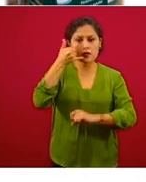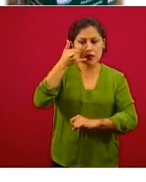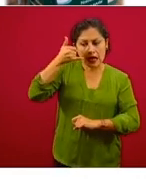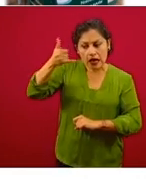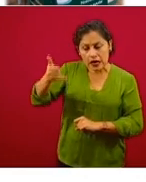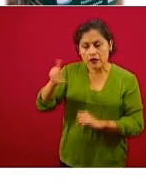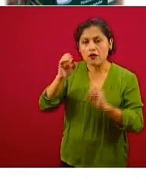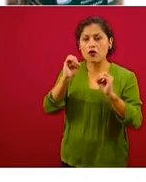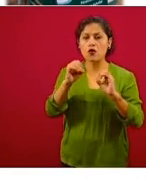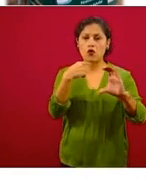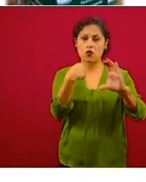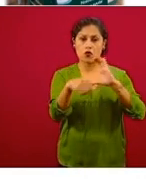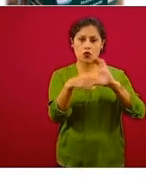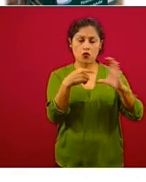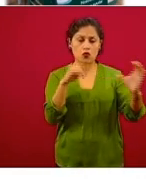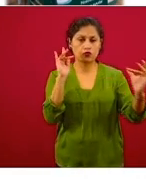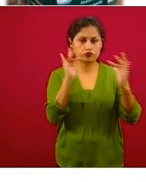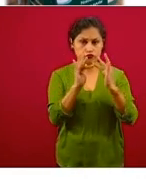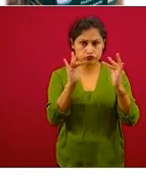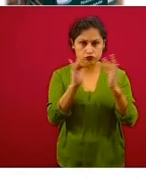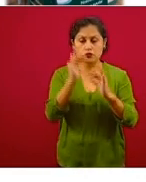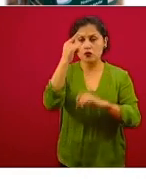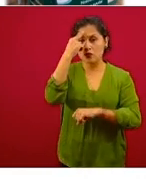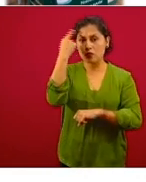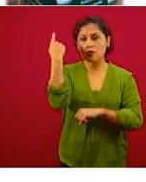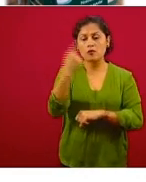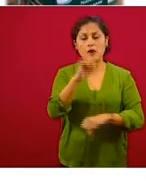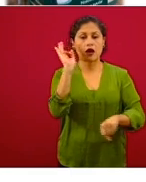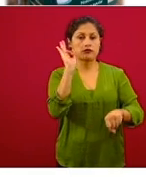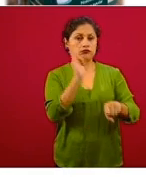in person. But ideally, we